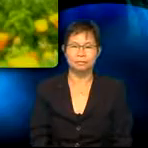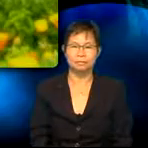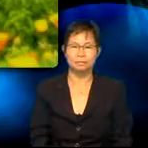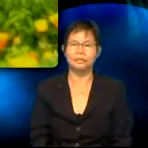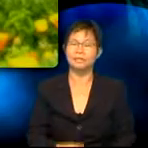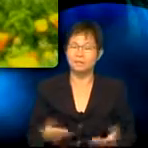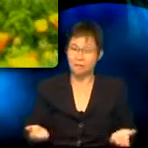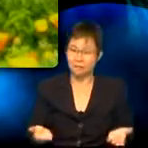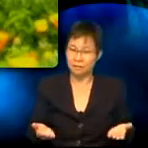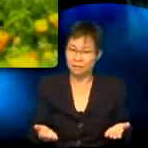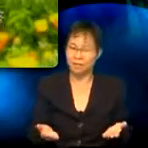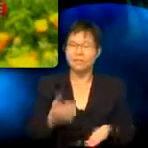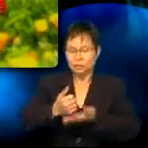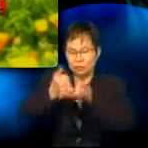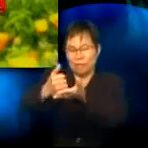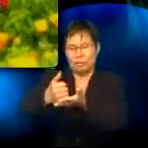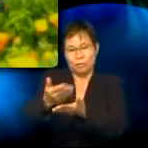Here, this will help you.